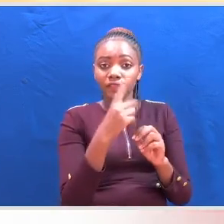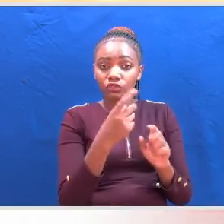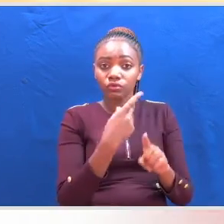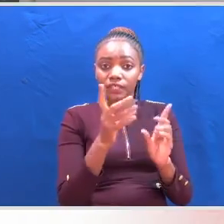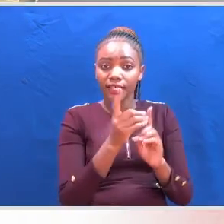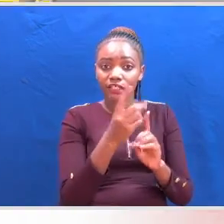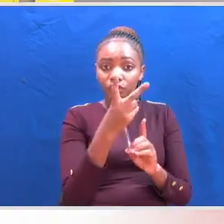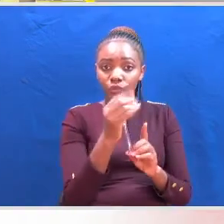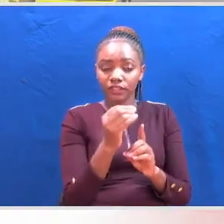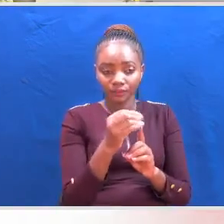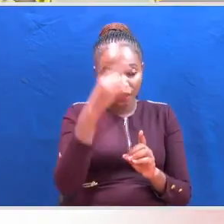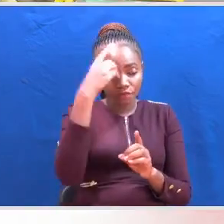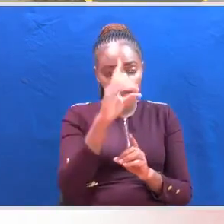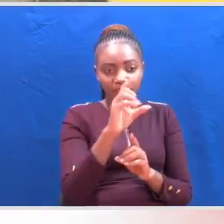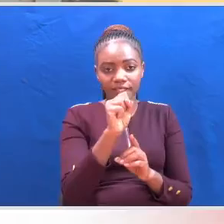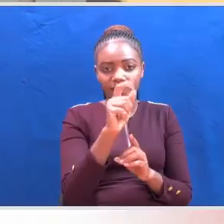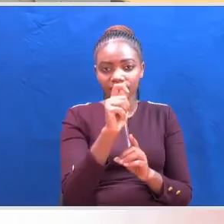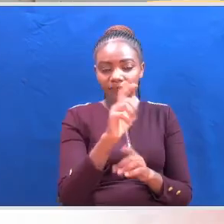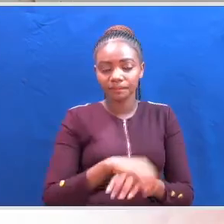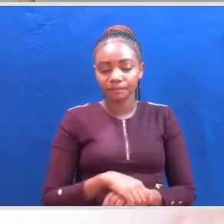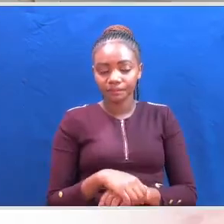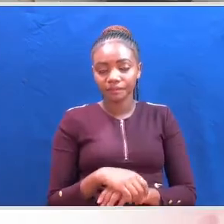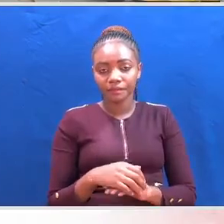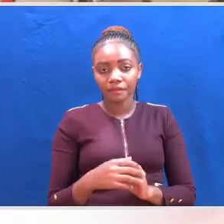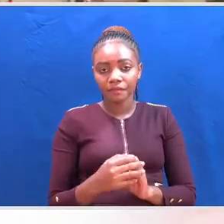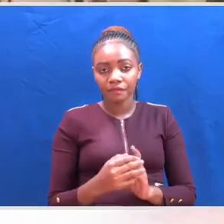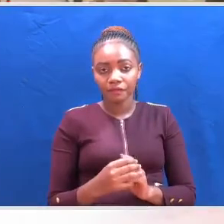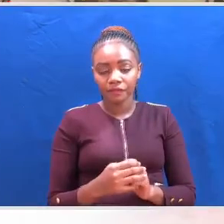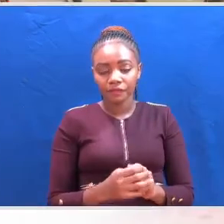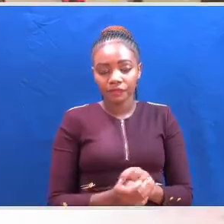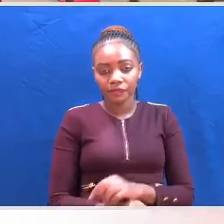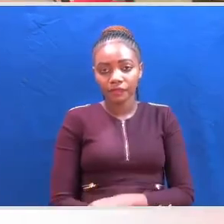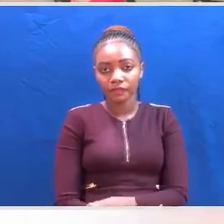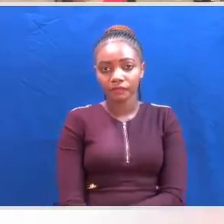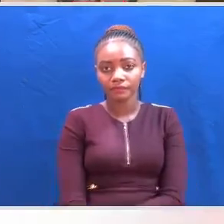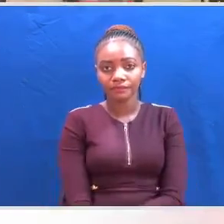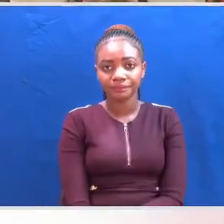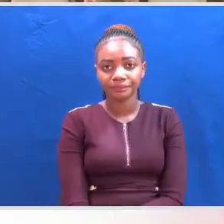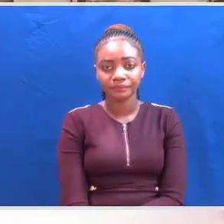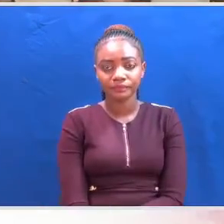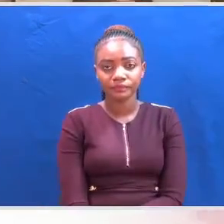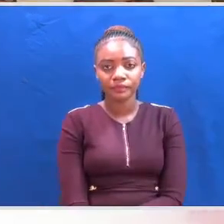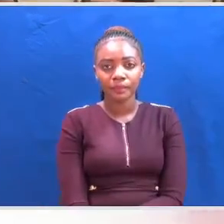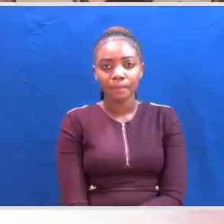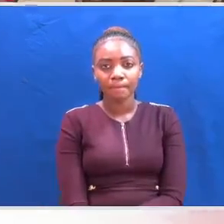DST. Nano Clorin, TV 47.